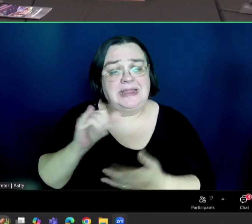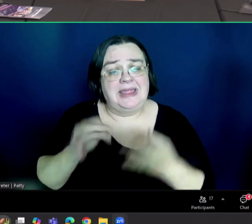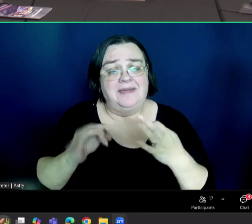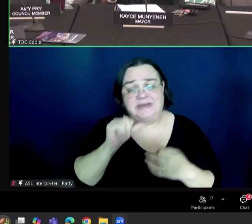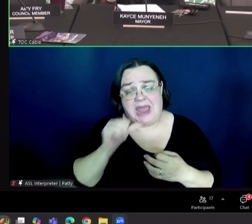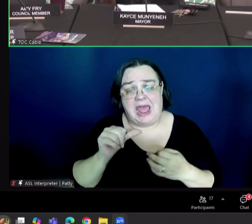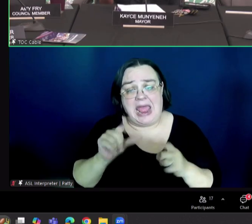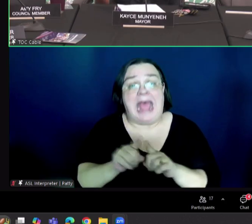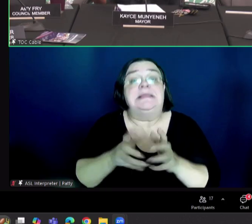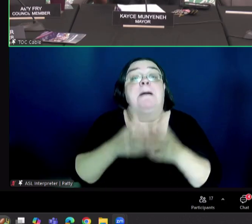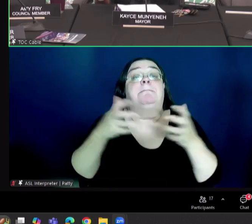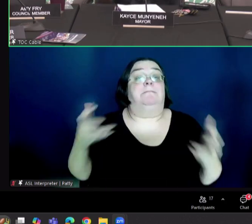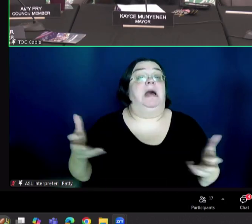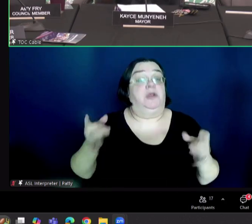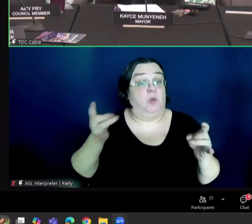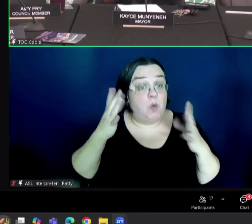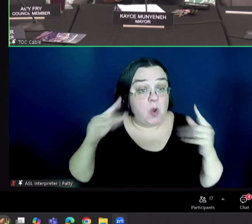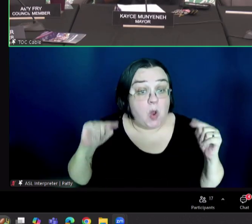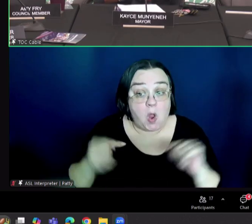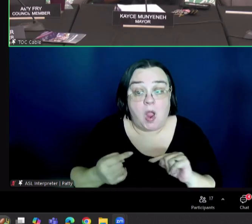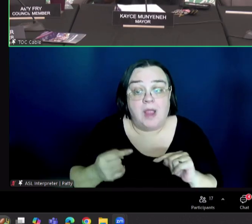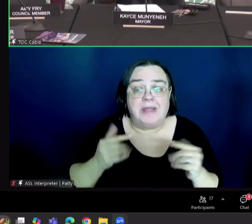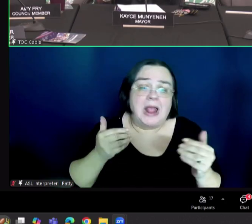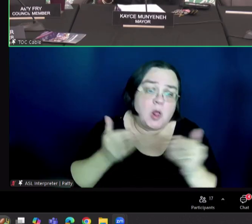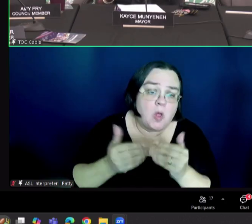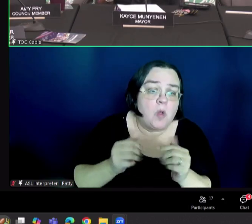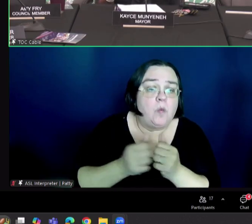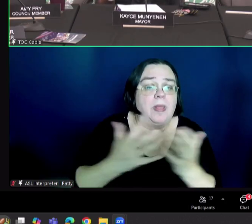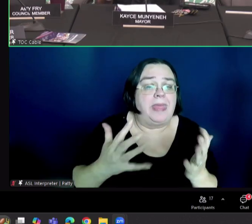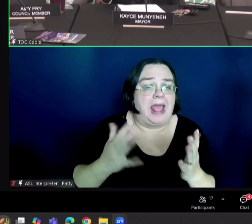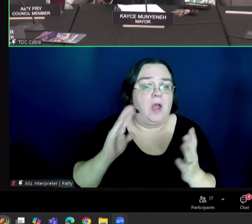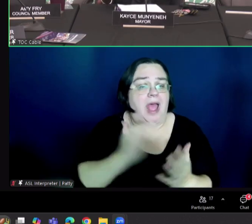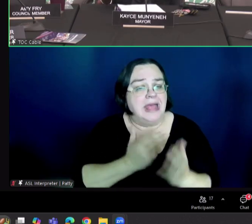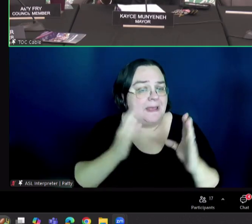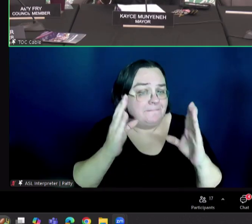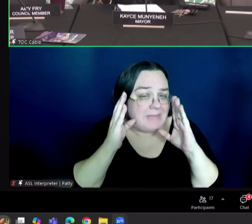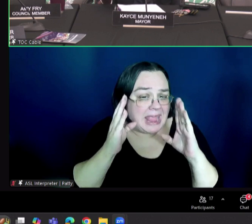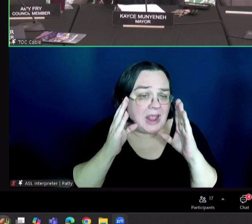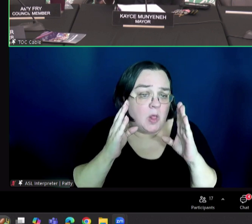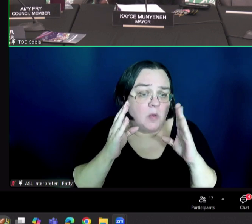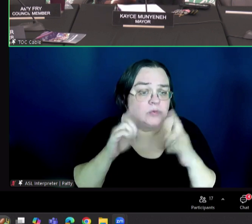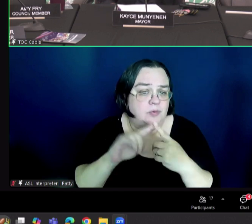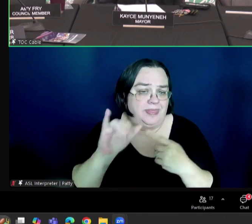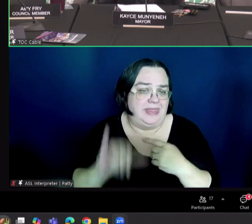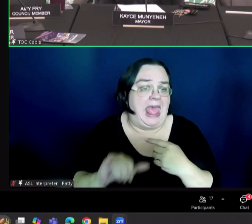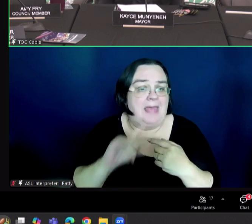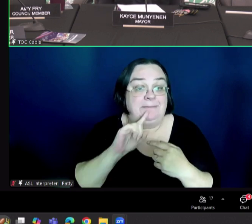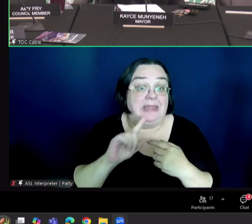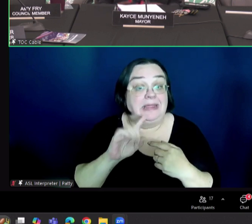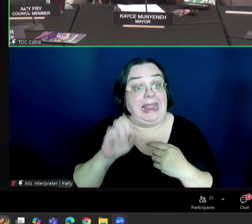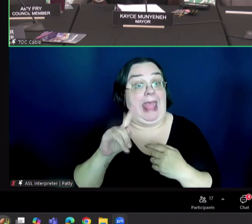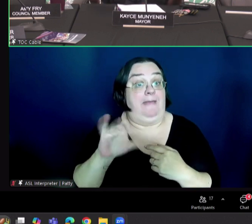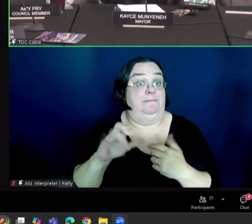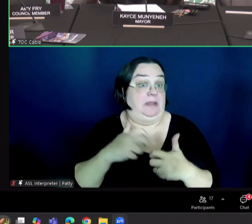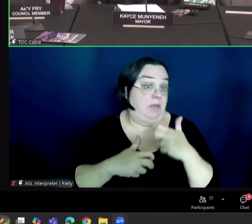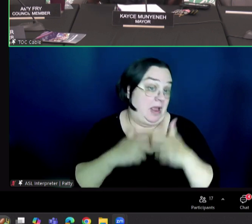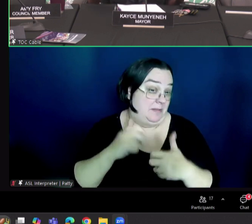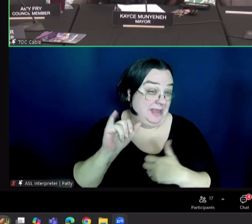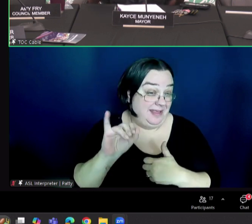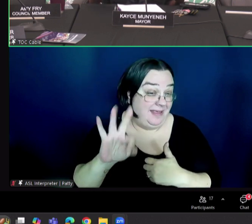it, without us paying as close attention to it as it being an epic problem, if that makes sense. I would not